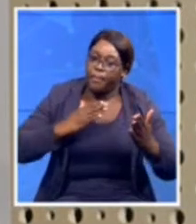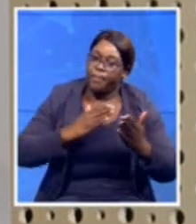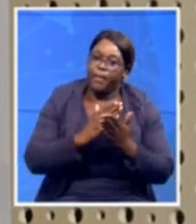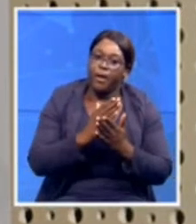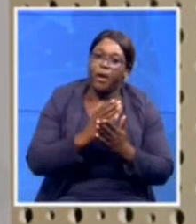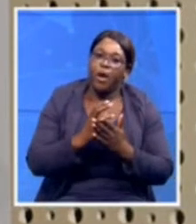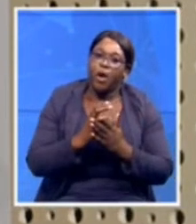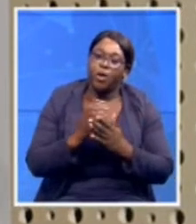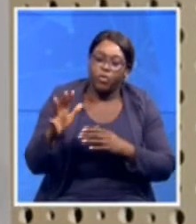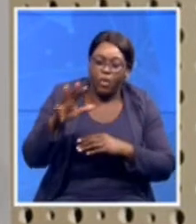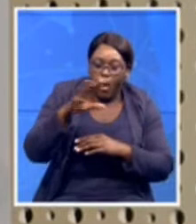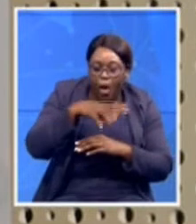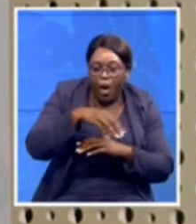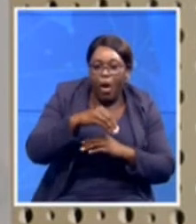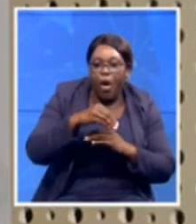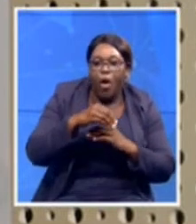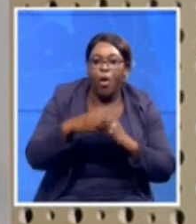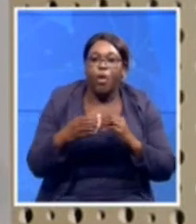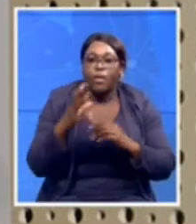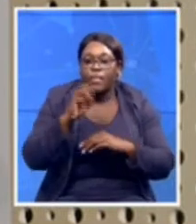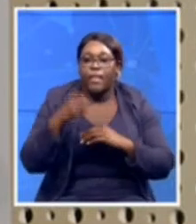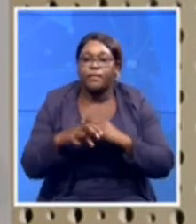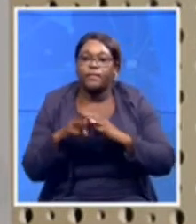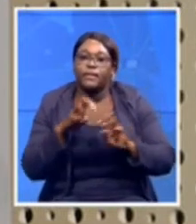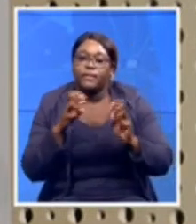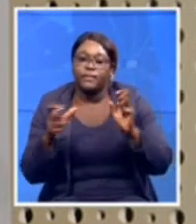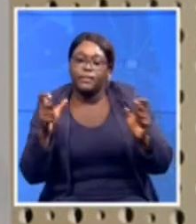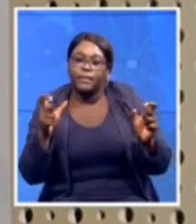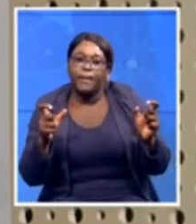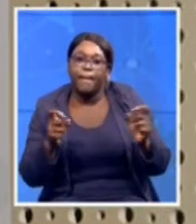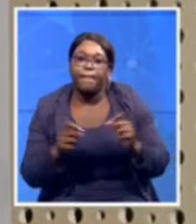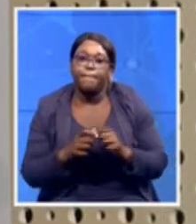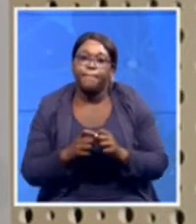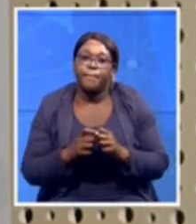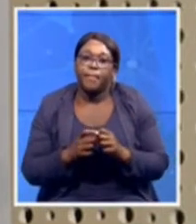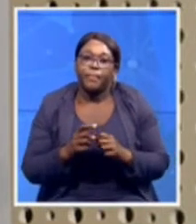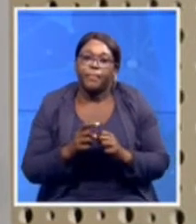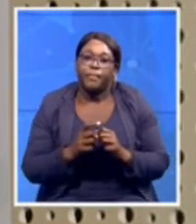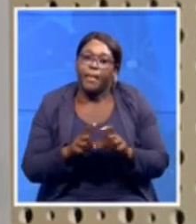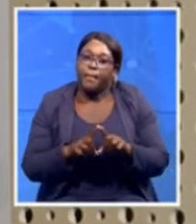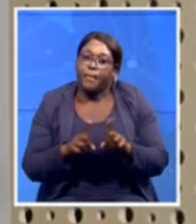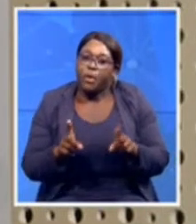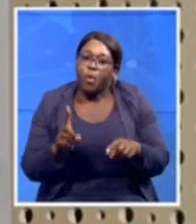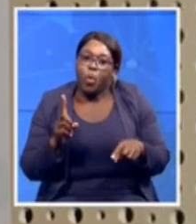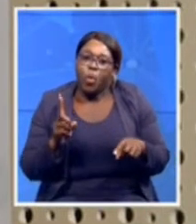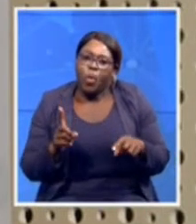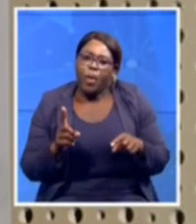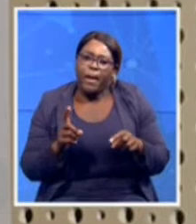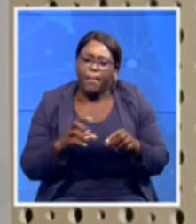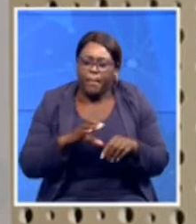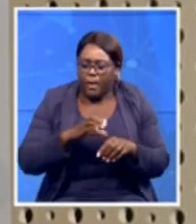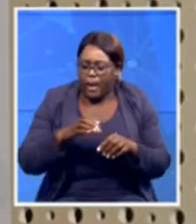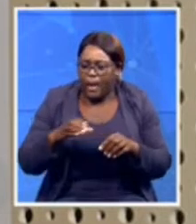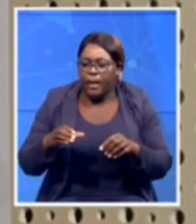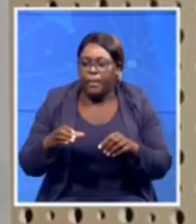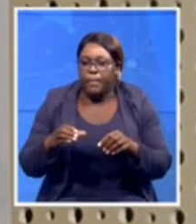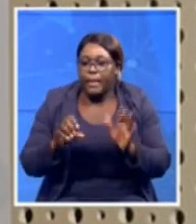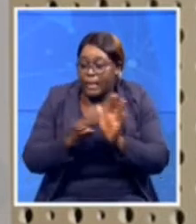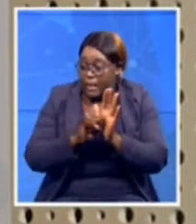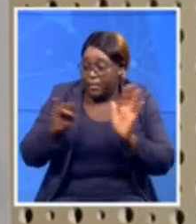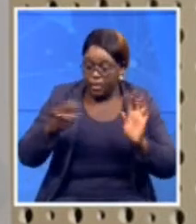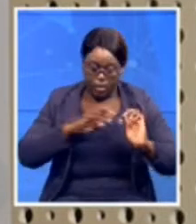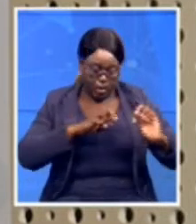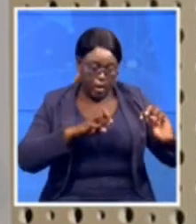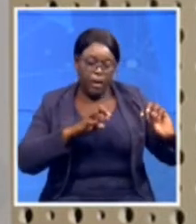taken lightly, but one has been characterized by independent research, by thorough and extensive consultation